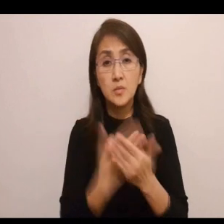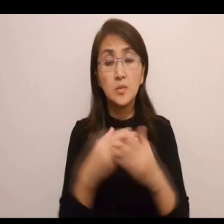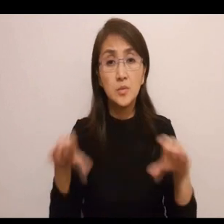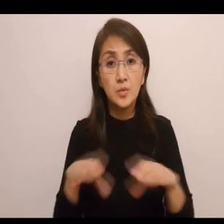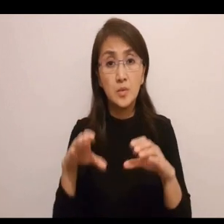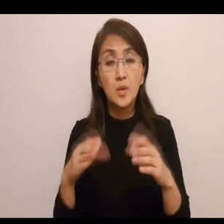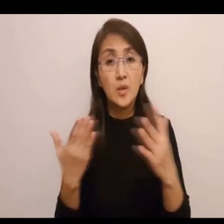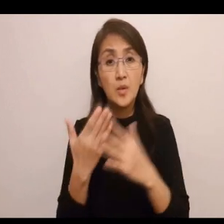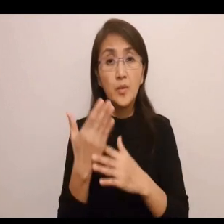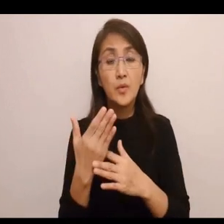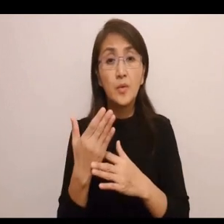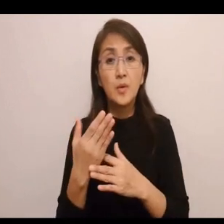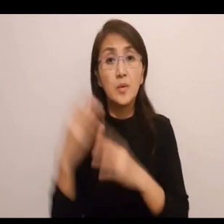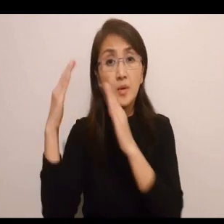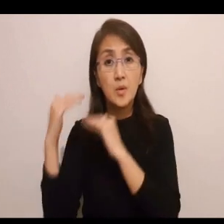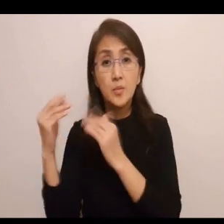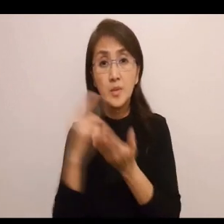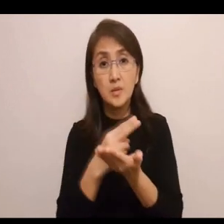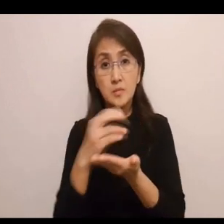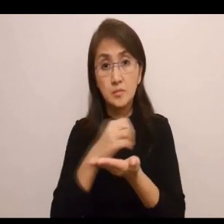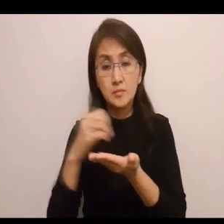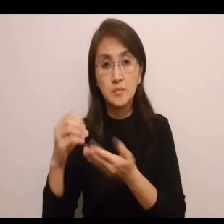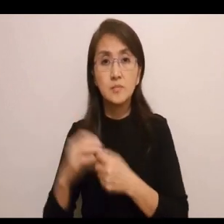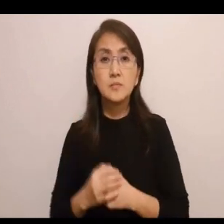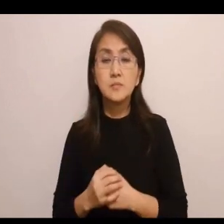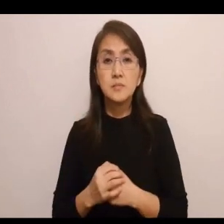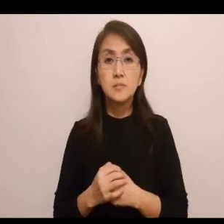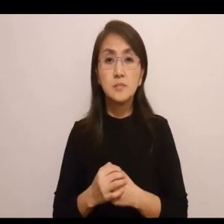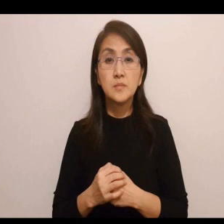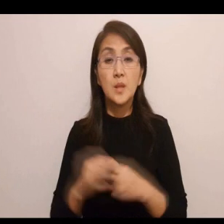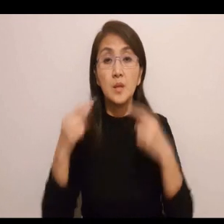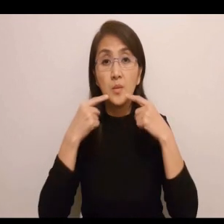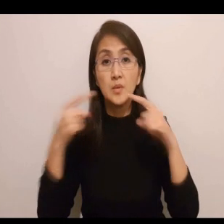equip ourselves for good work, through our recourse to the Scriptures.